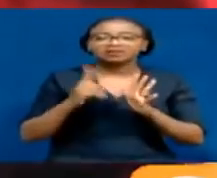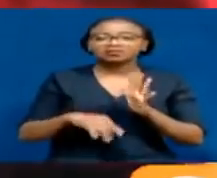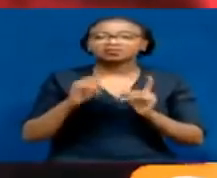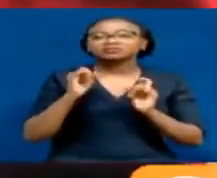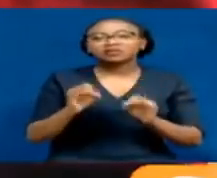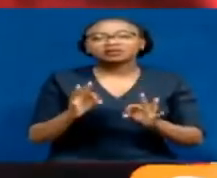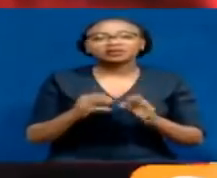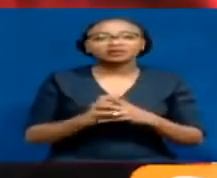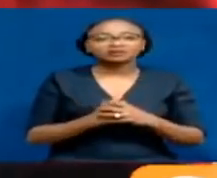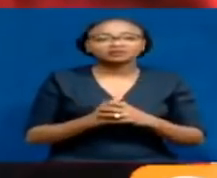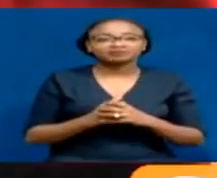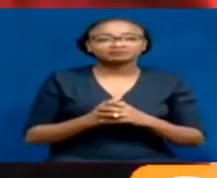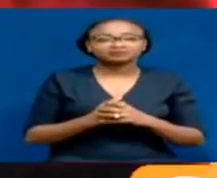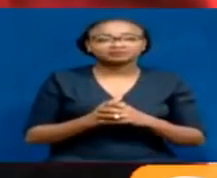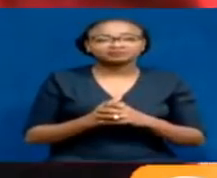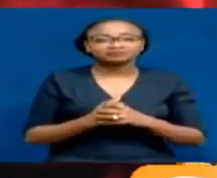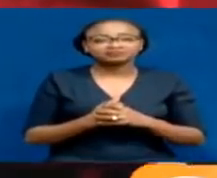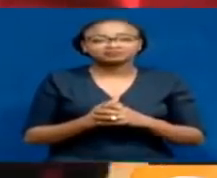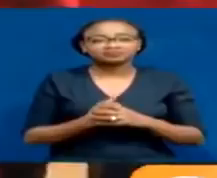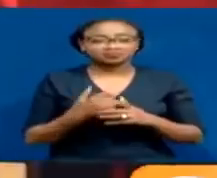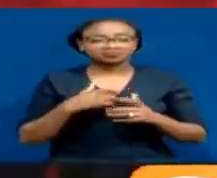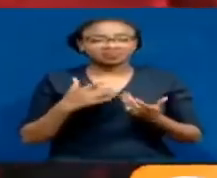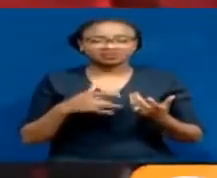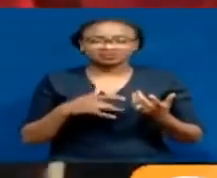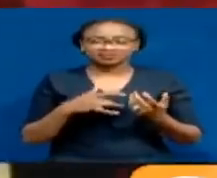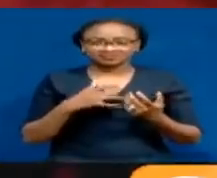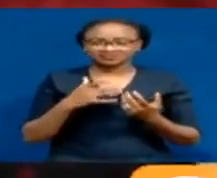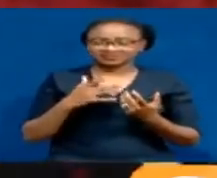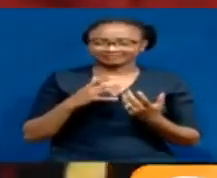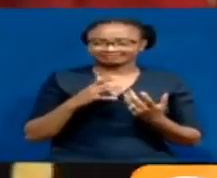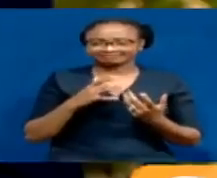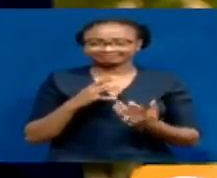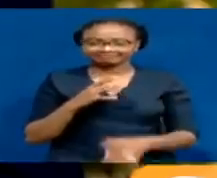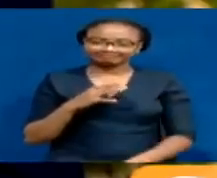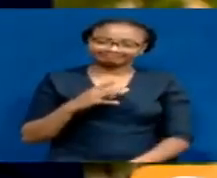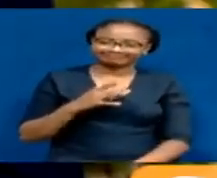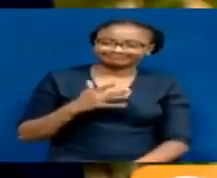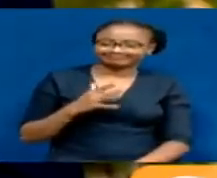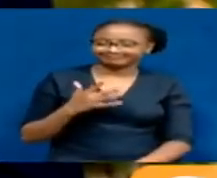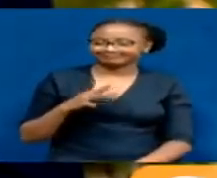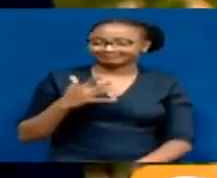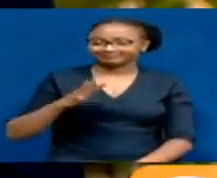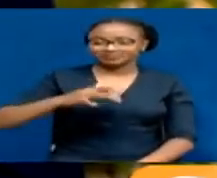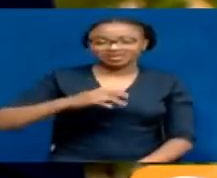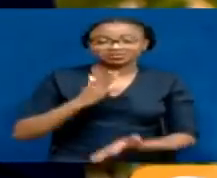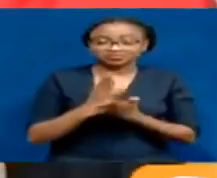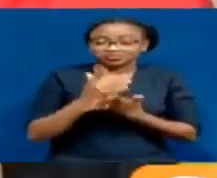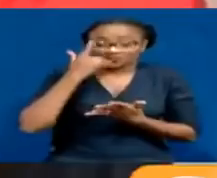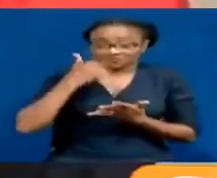if we were talking of how optimistic I am, there is, on my part at